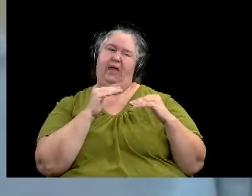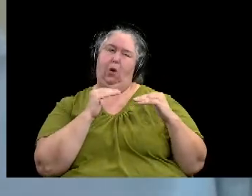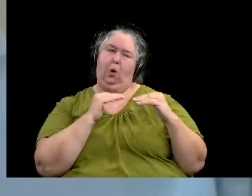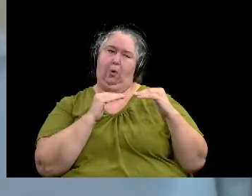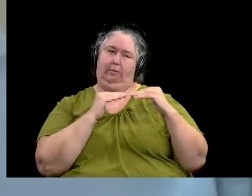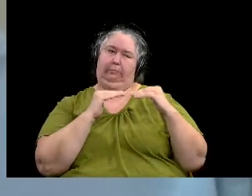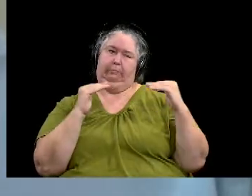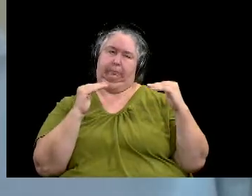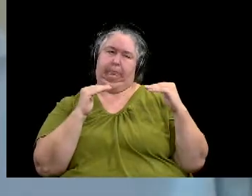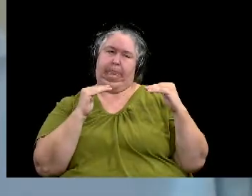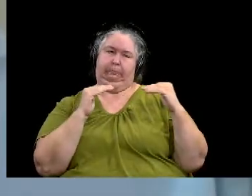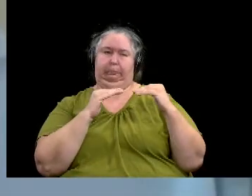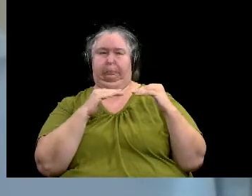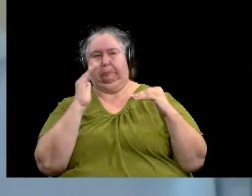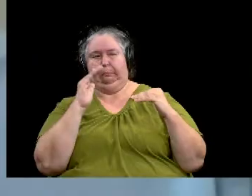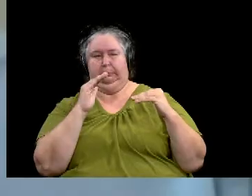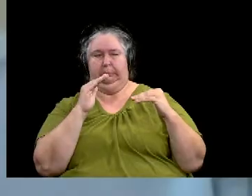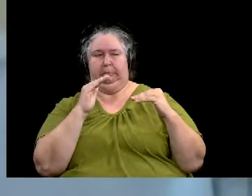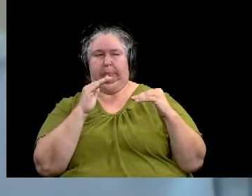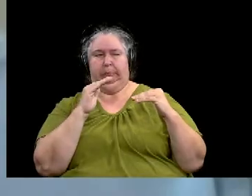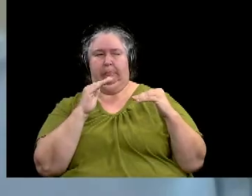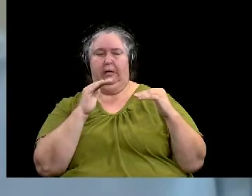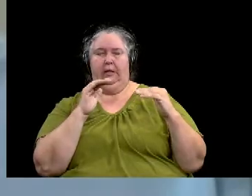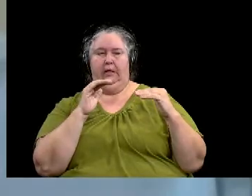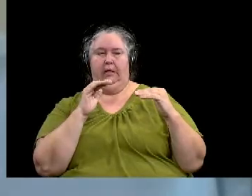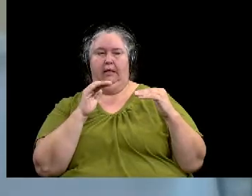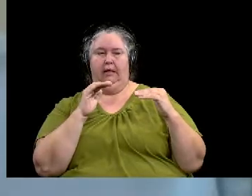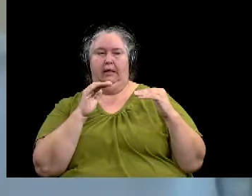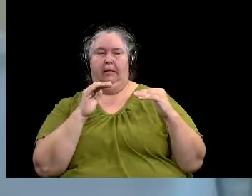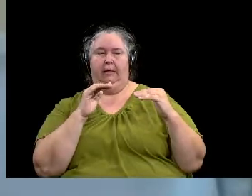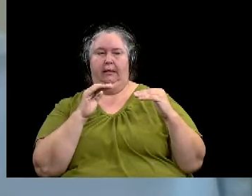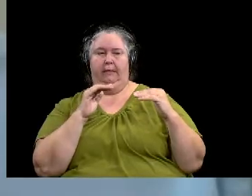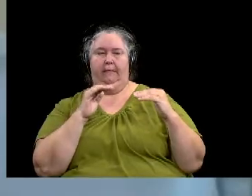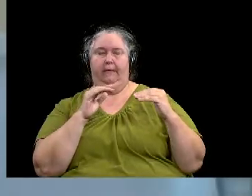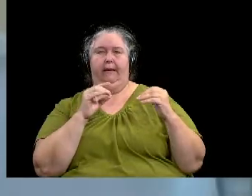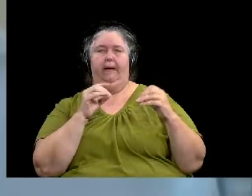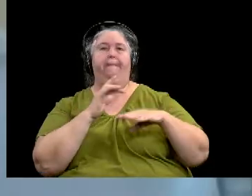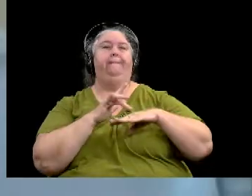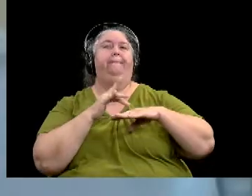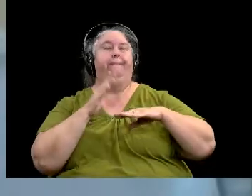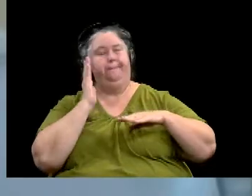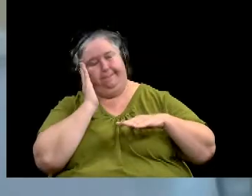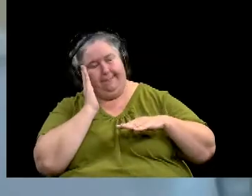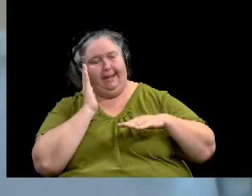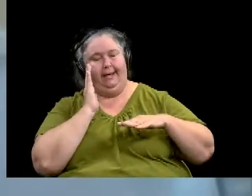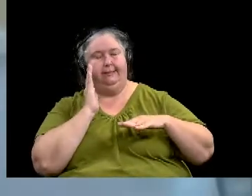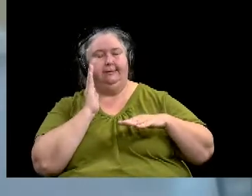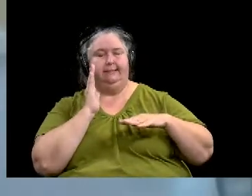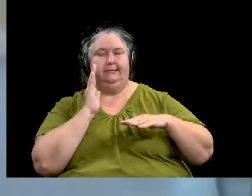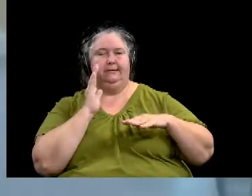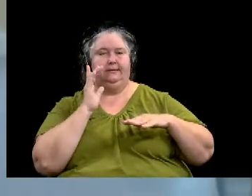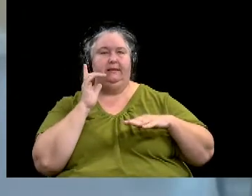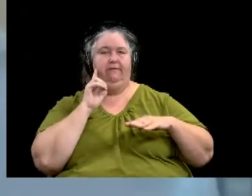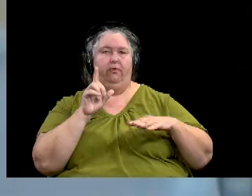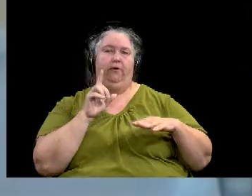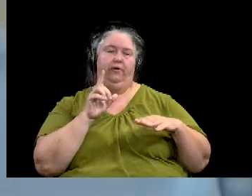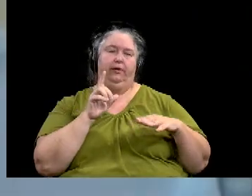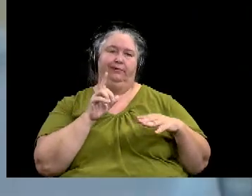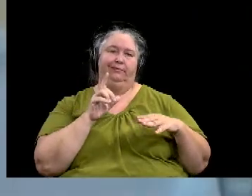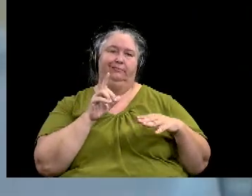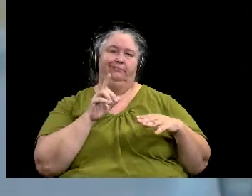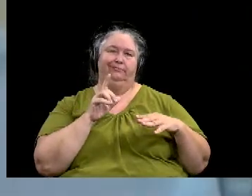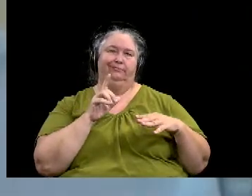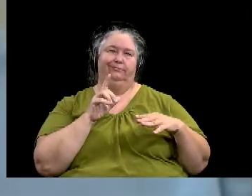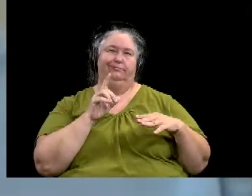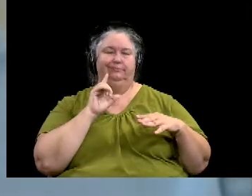And this has been something that we have seen very consistently, and in some cases is growing. I would